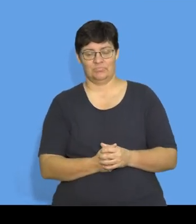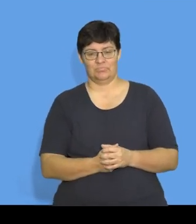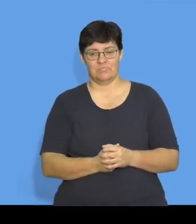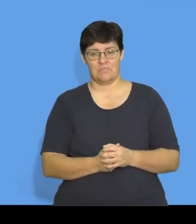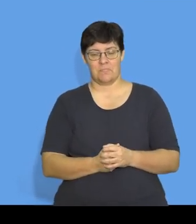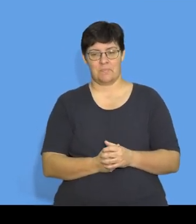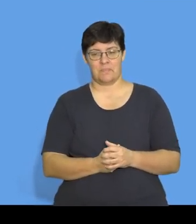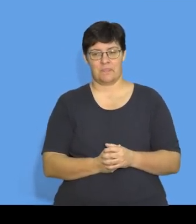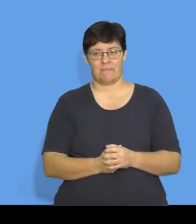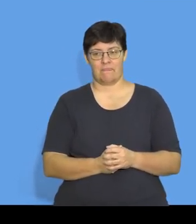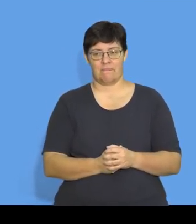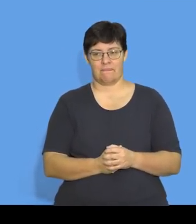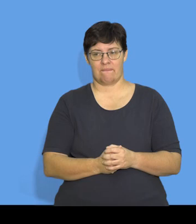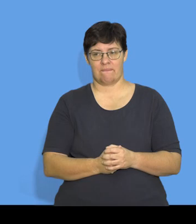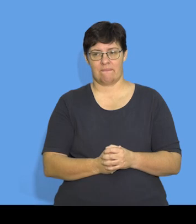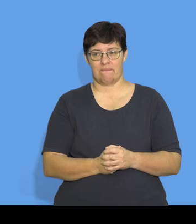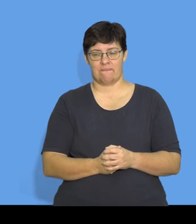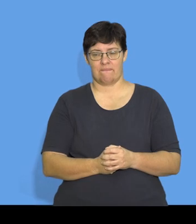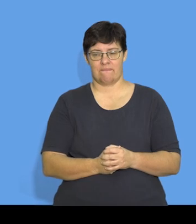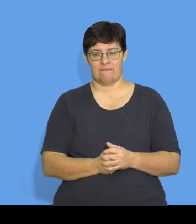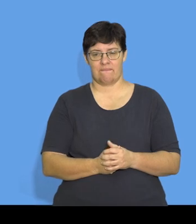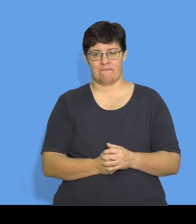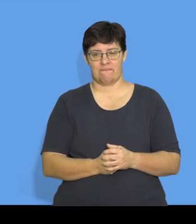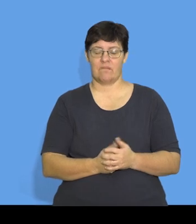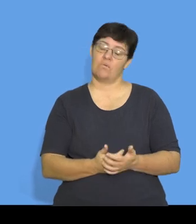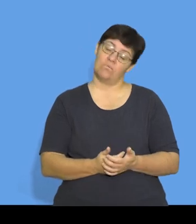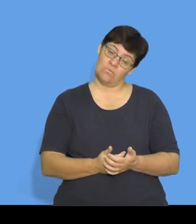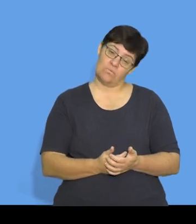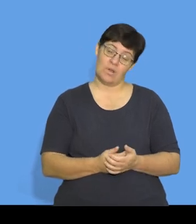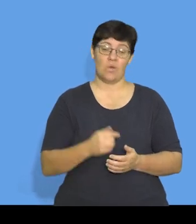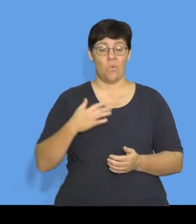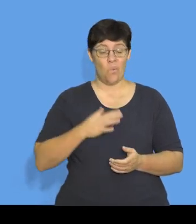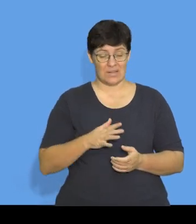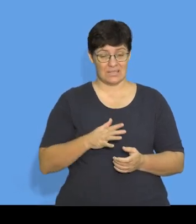Acceleration due to gravity. Oh, now they want the height.